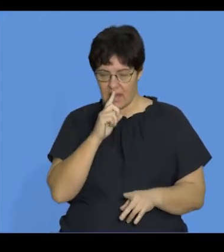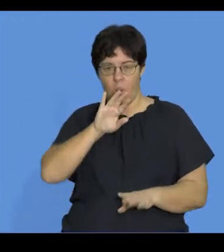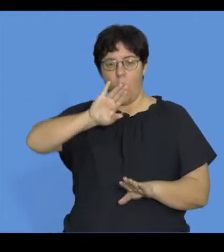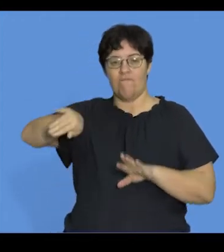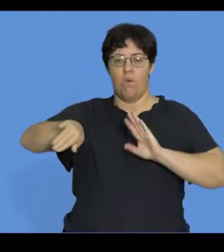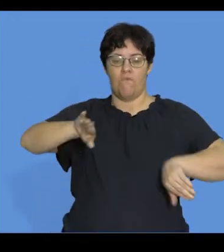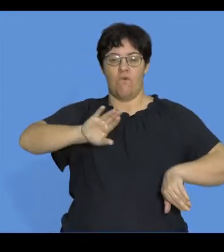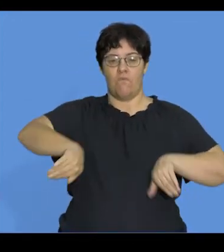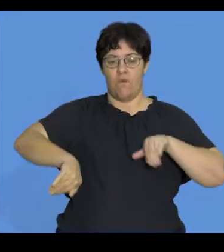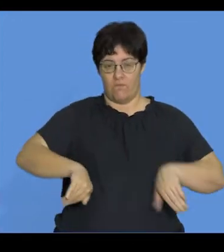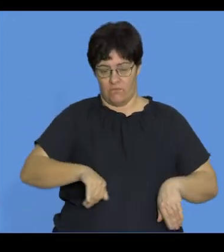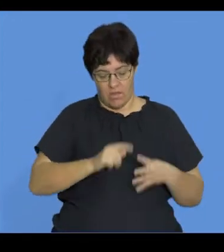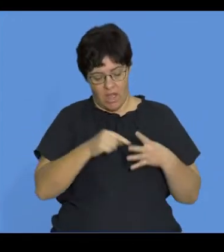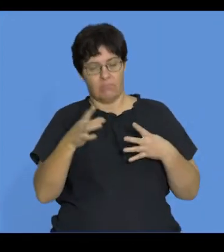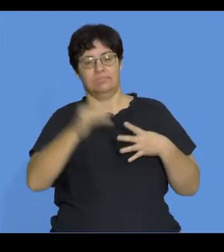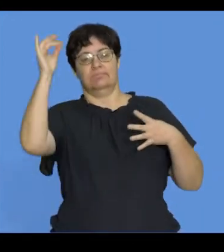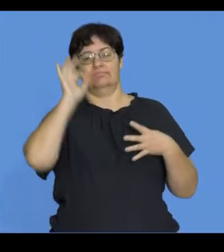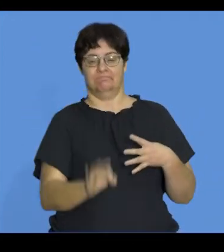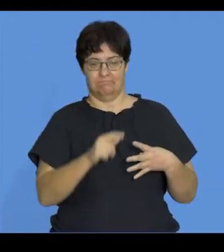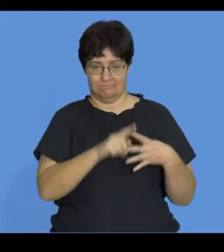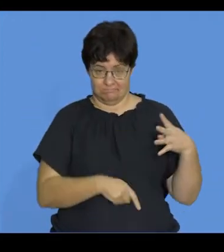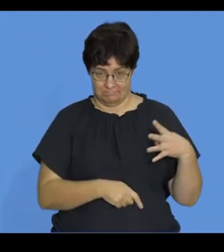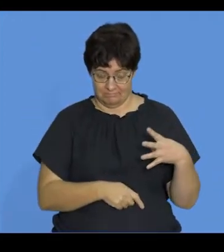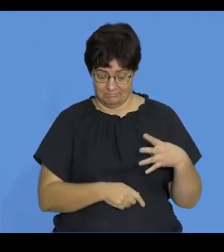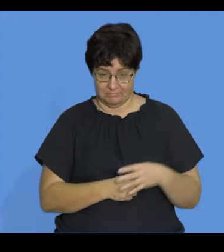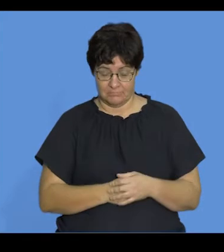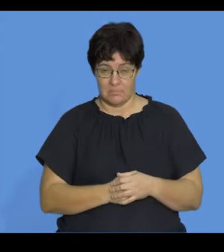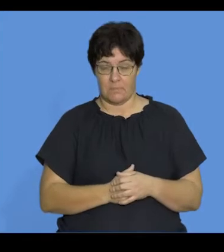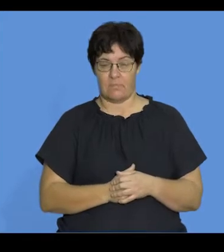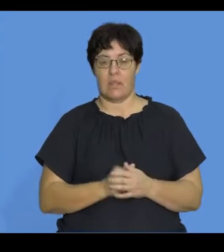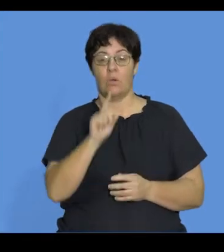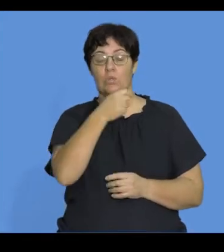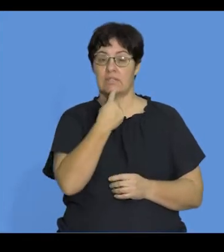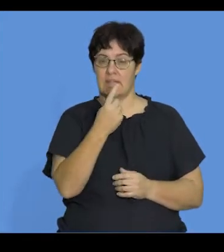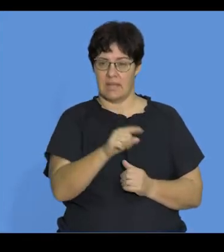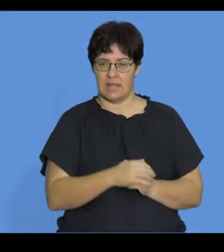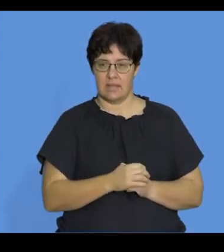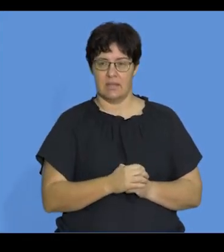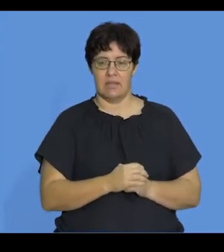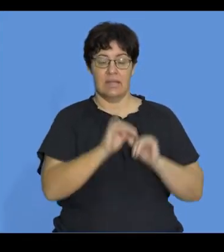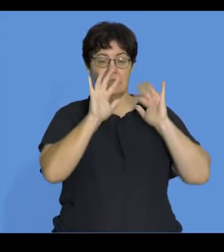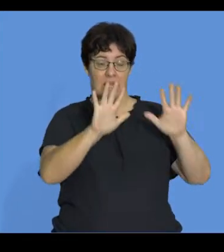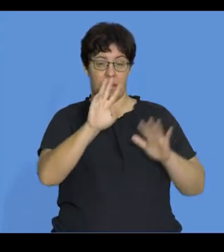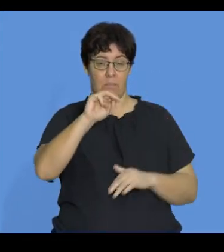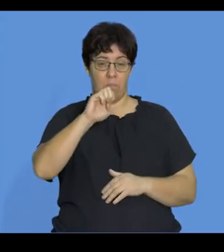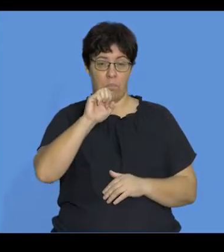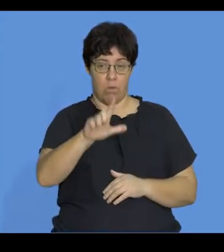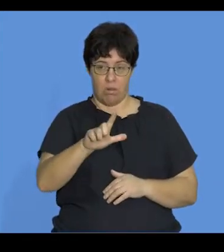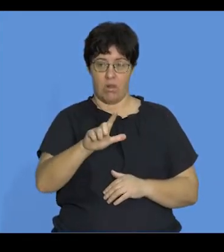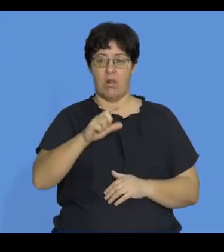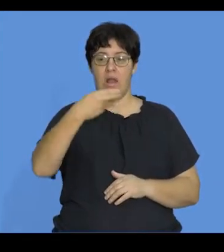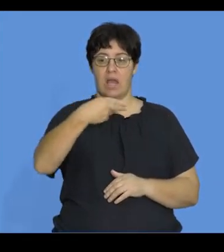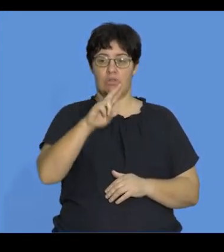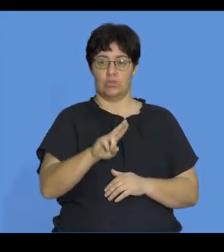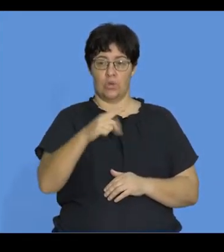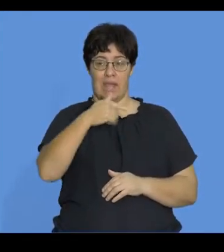elimination as part of identifying the most correct response. So this question says 10 moles of hydrogen gas